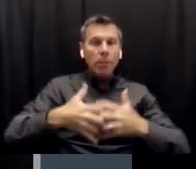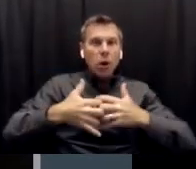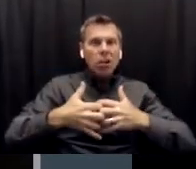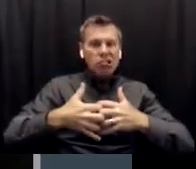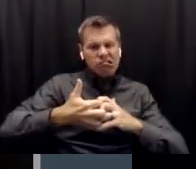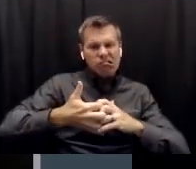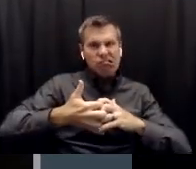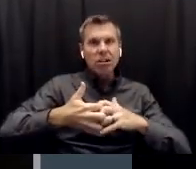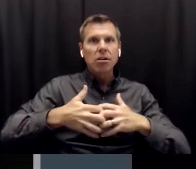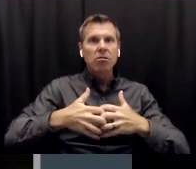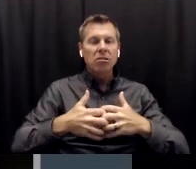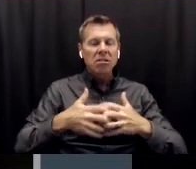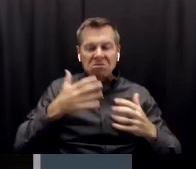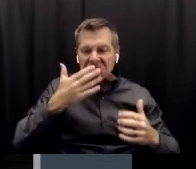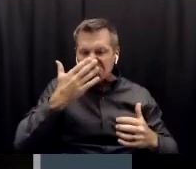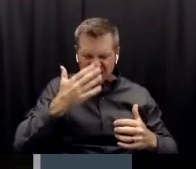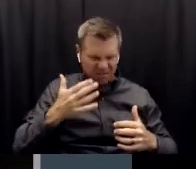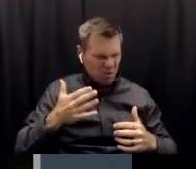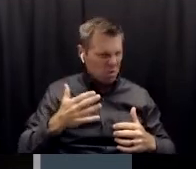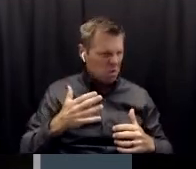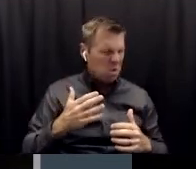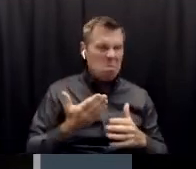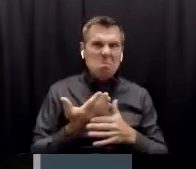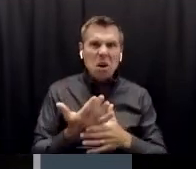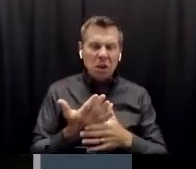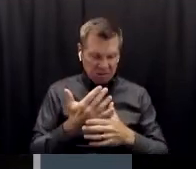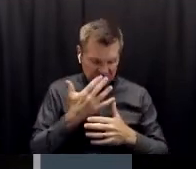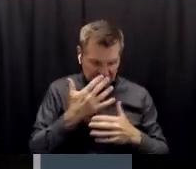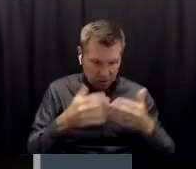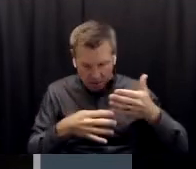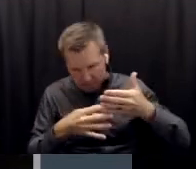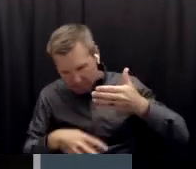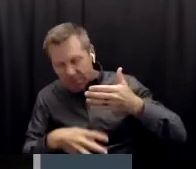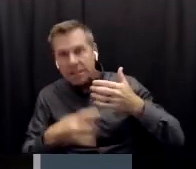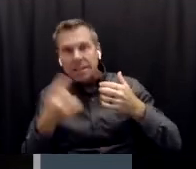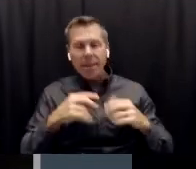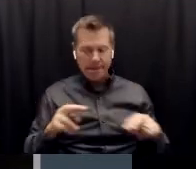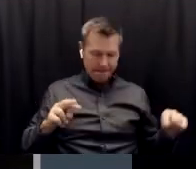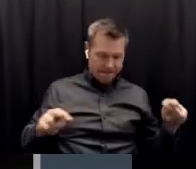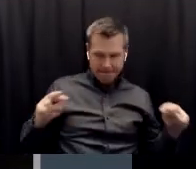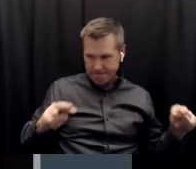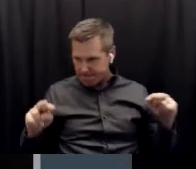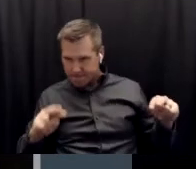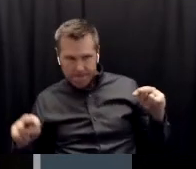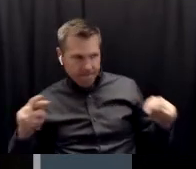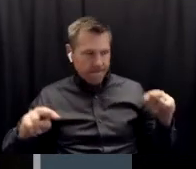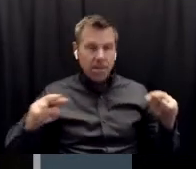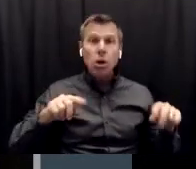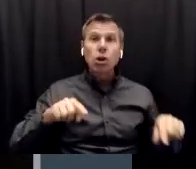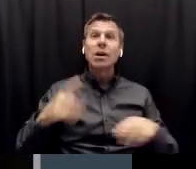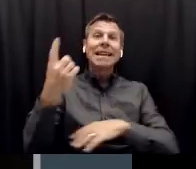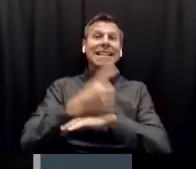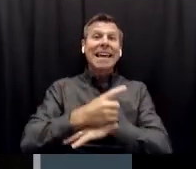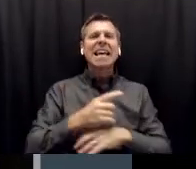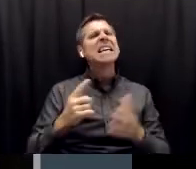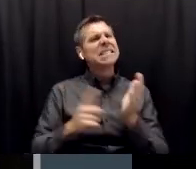is nice and secure. It's a lot easier to neglect or skip any of these steps at night because